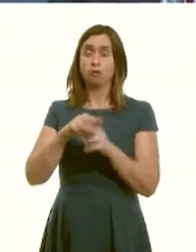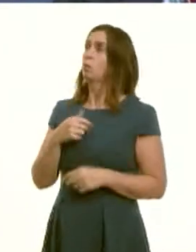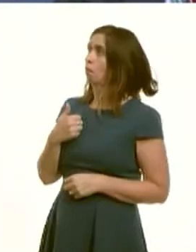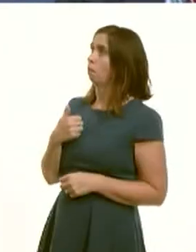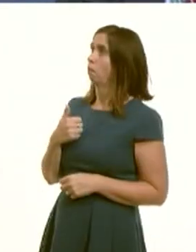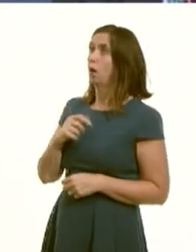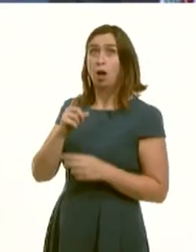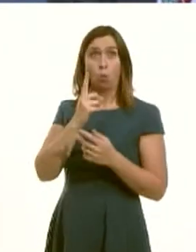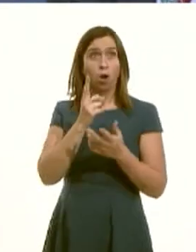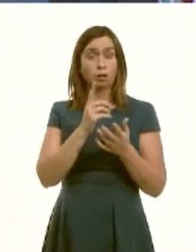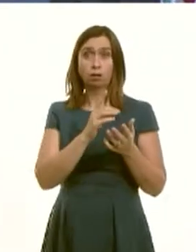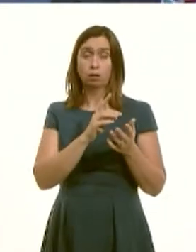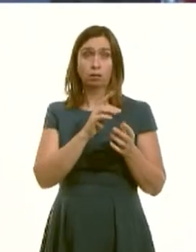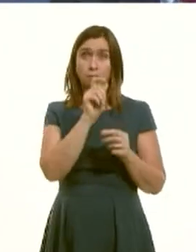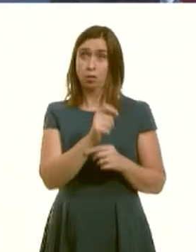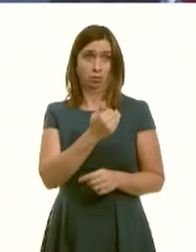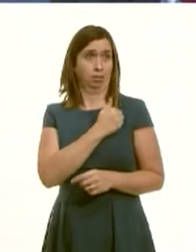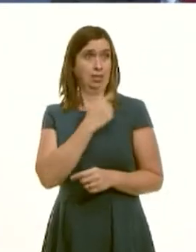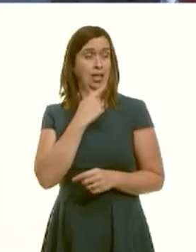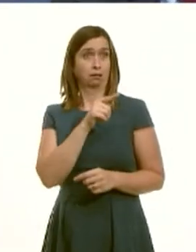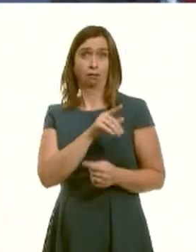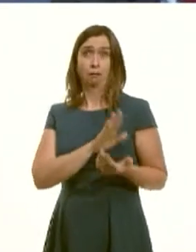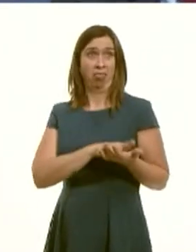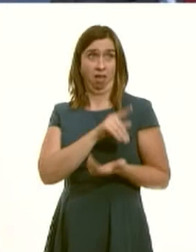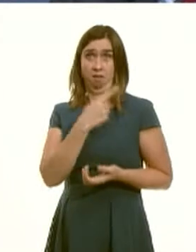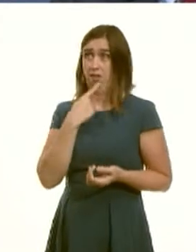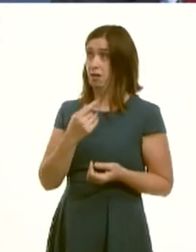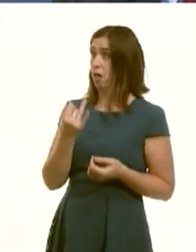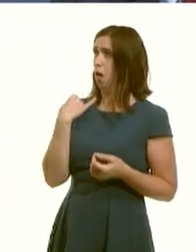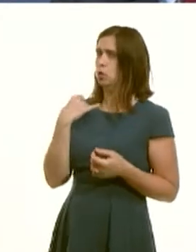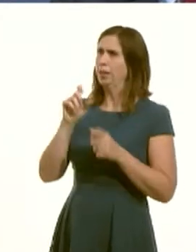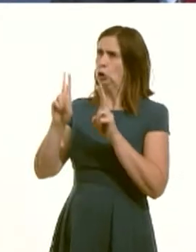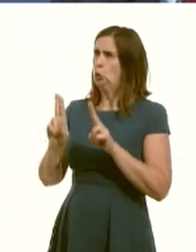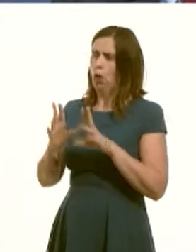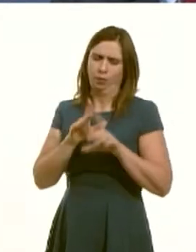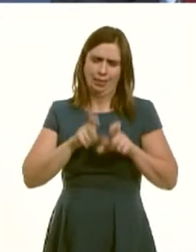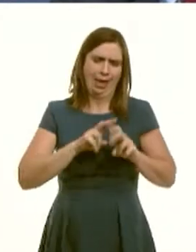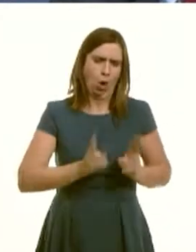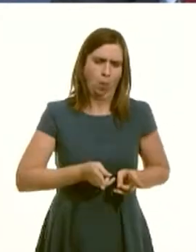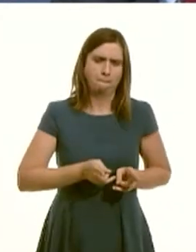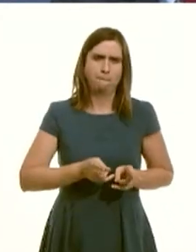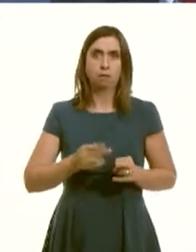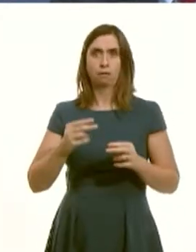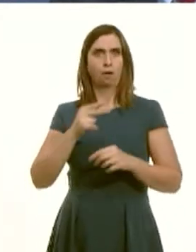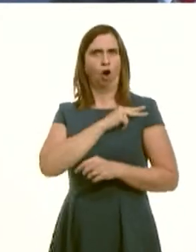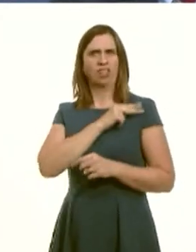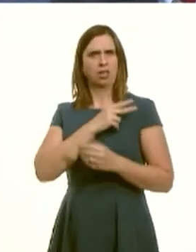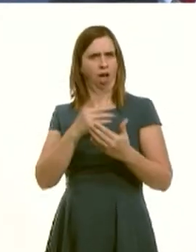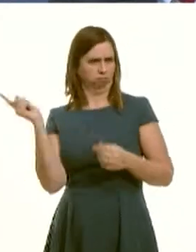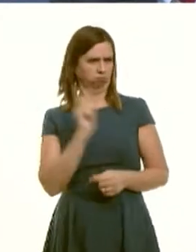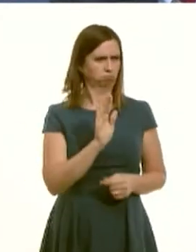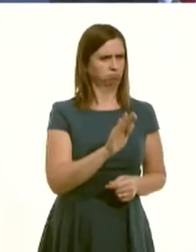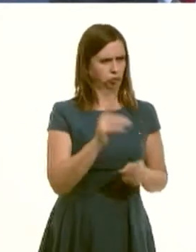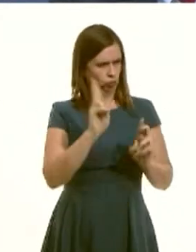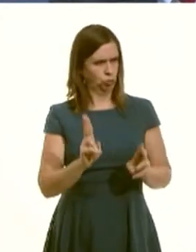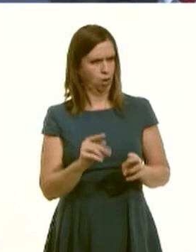parent contacted me today to say that last week when she kept her child home, the school truancy officer called around, but when she sent the child in